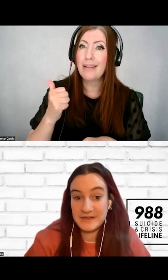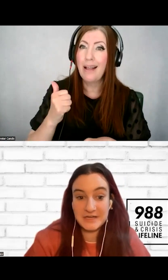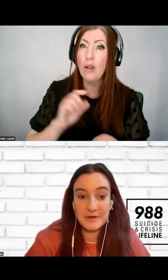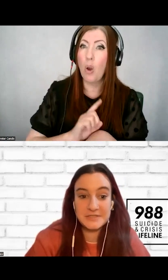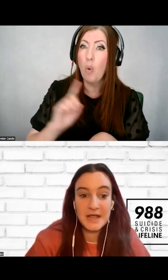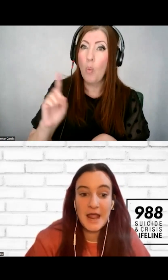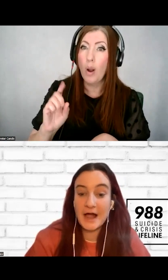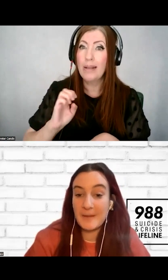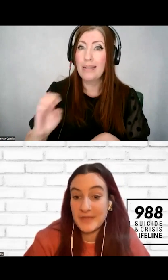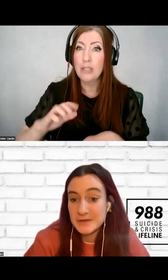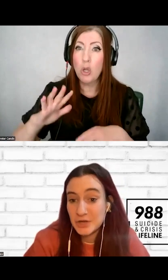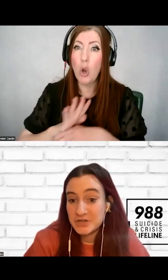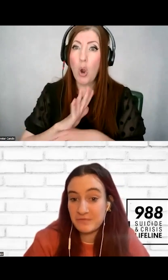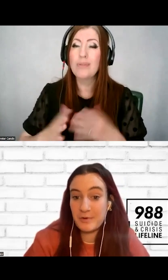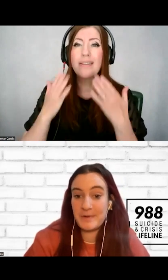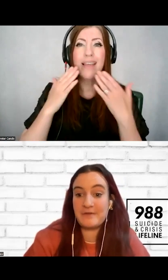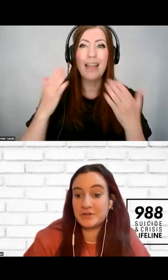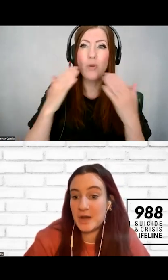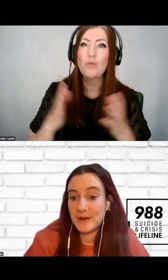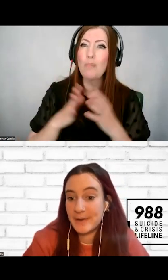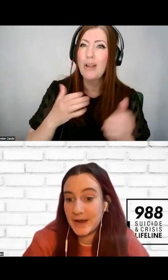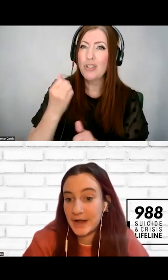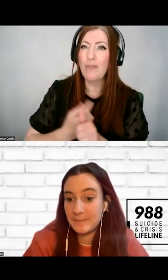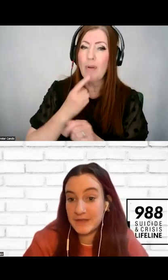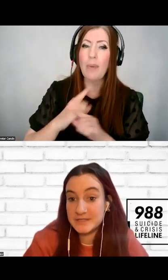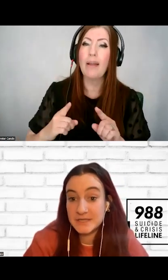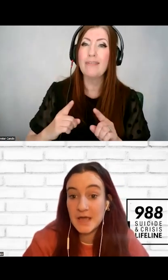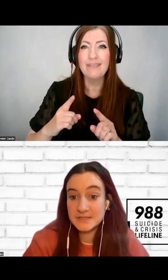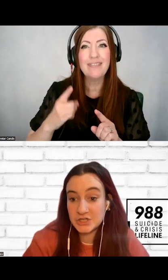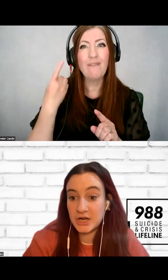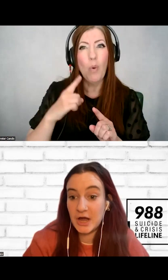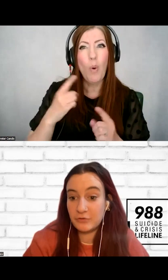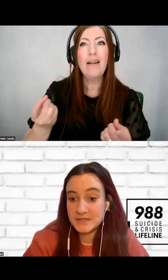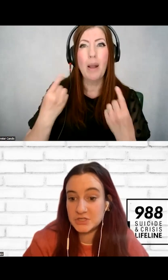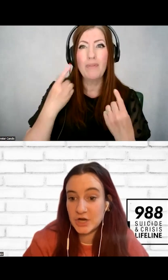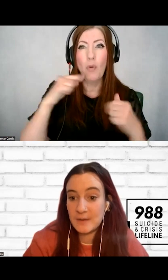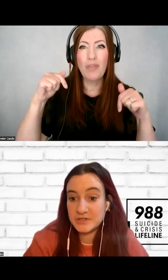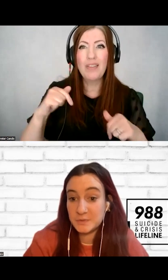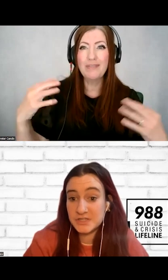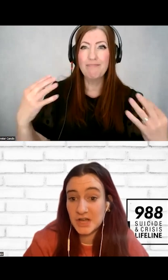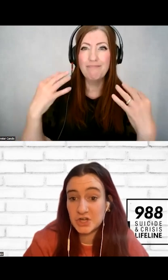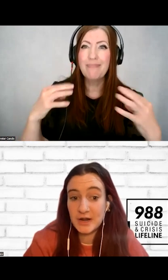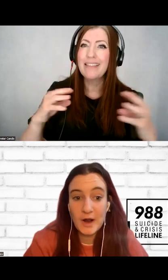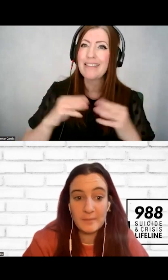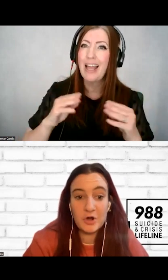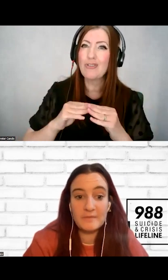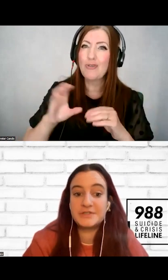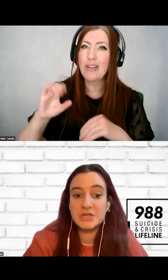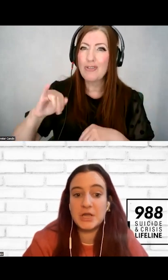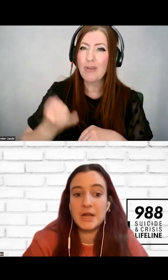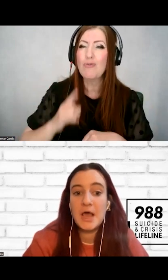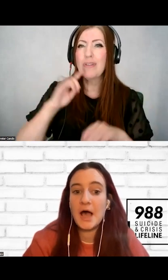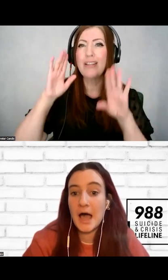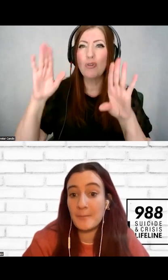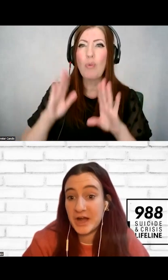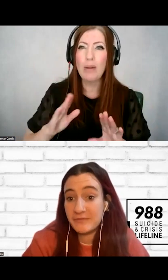on the East Coast. Thank you so much, everyone, for stopping by this session of Crisis Jam. This was such an incredible